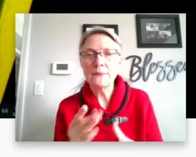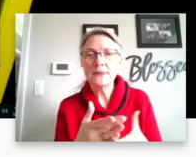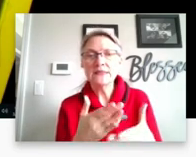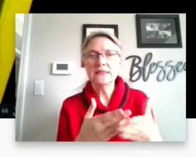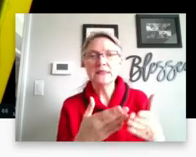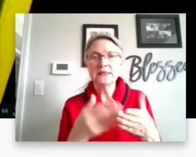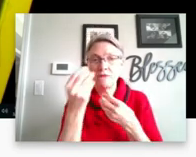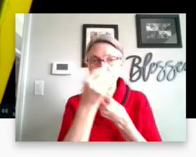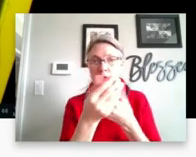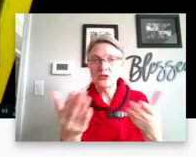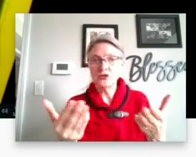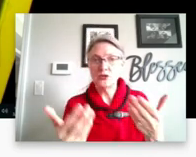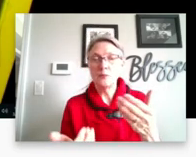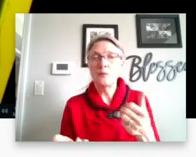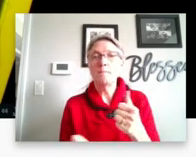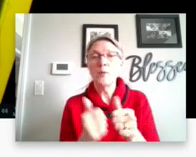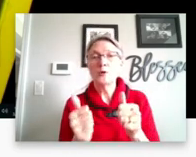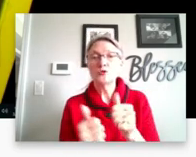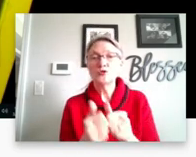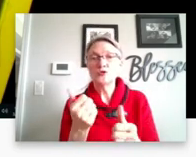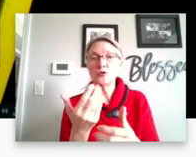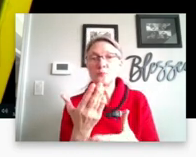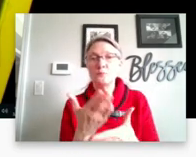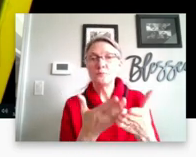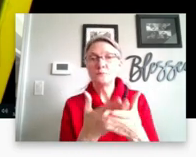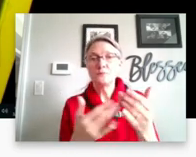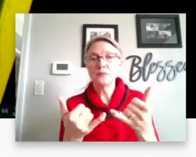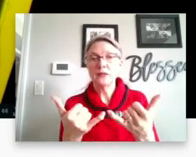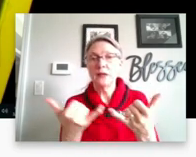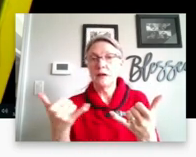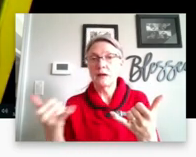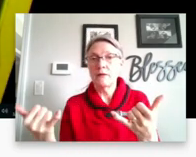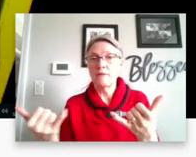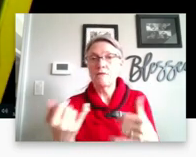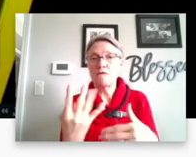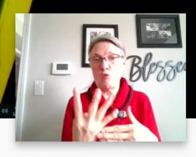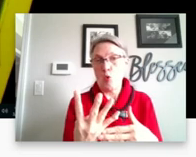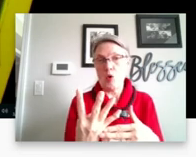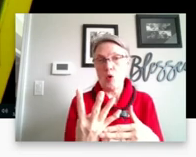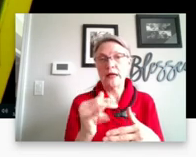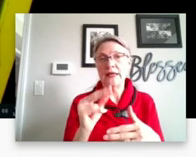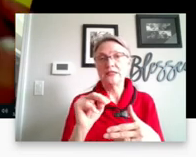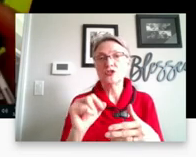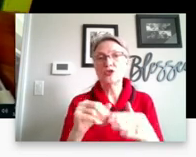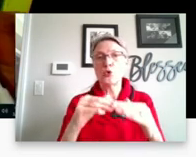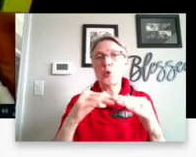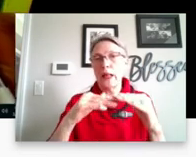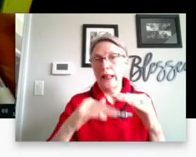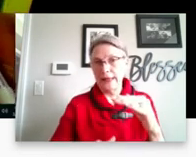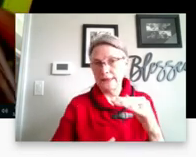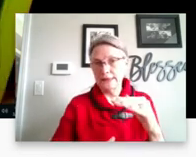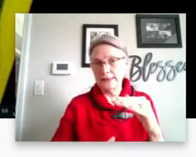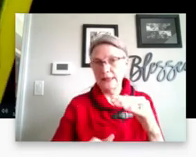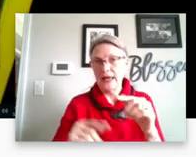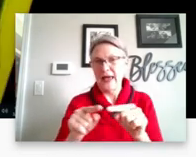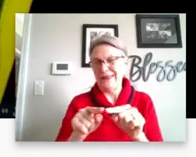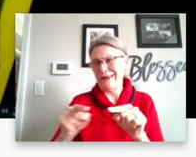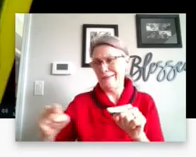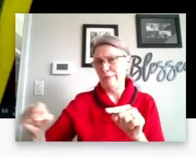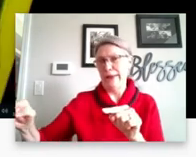like most pieces of yarn are 4 inches or less. And then we've got this outlier over here